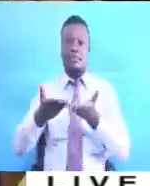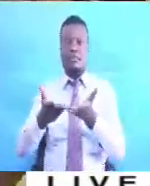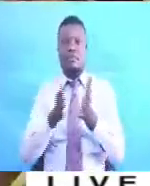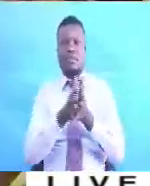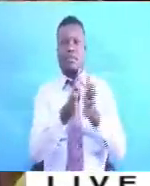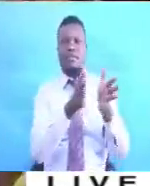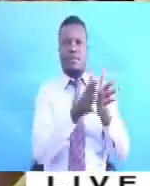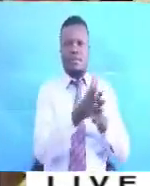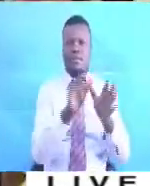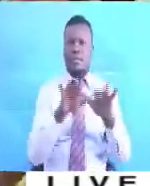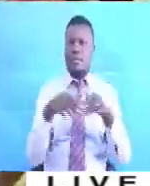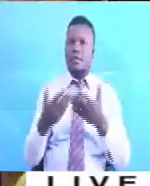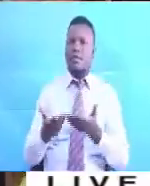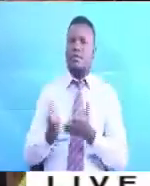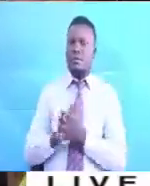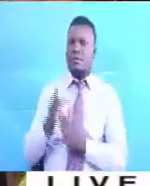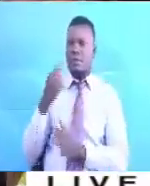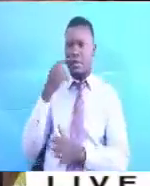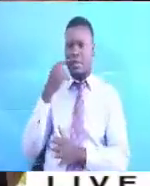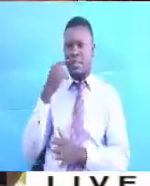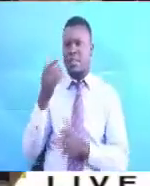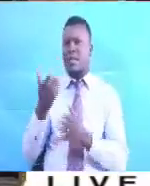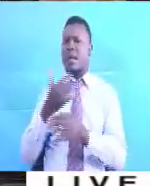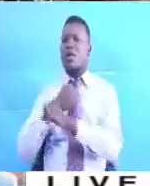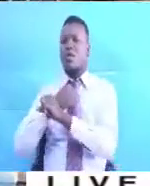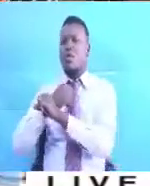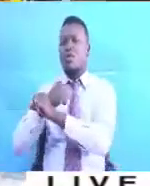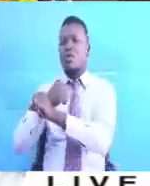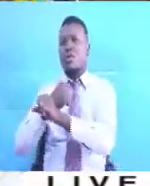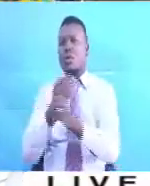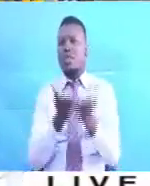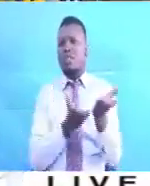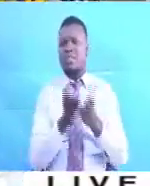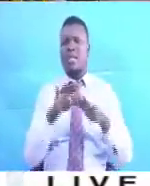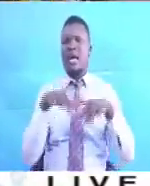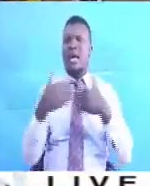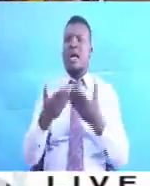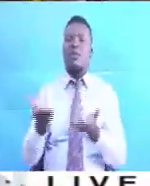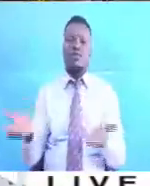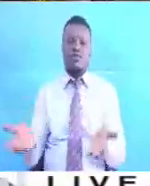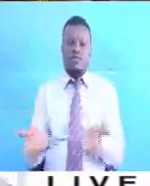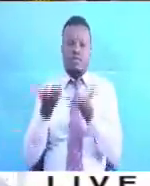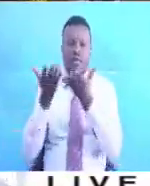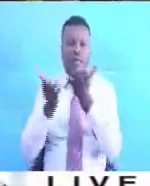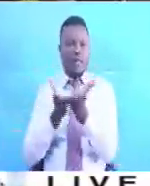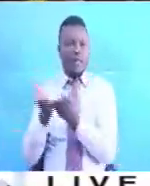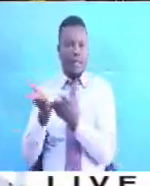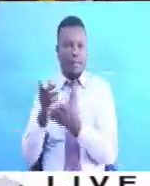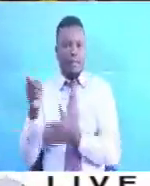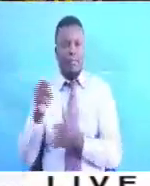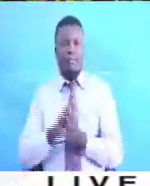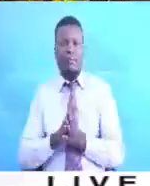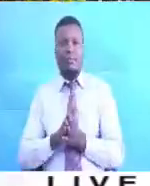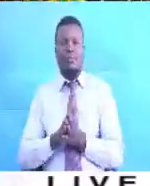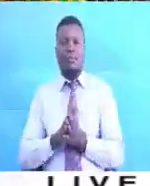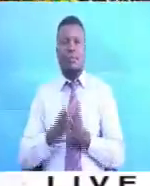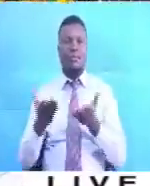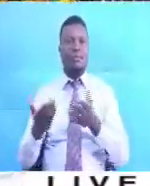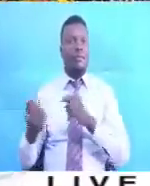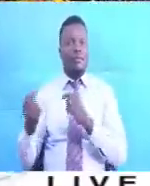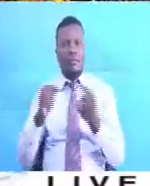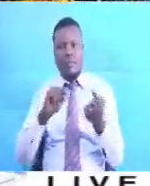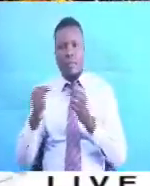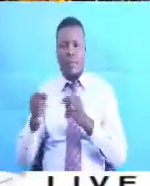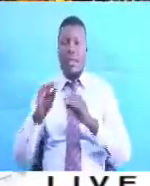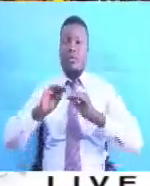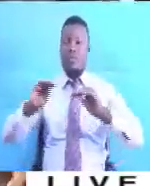pharmaceuticals within the prison services on how best they can improve their services. Speaking at the official opening of the